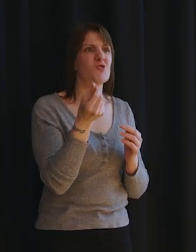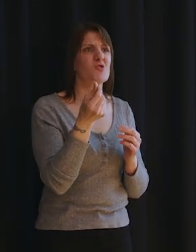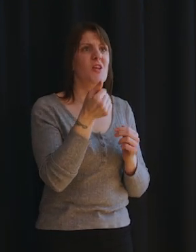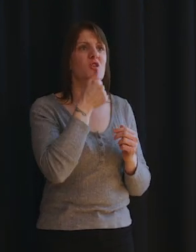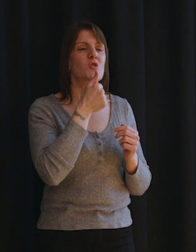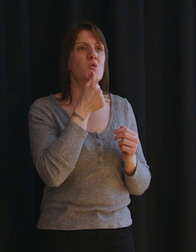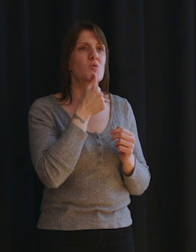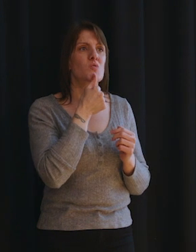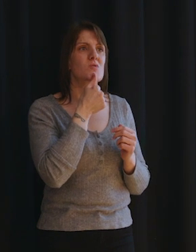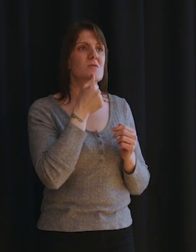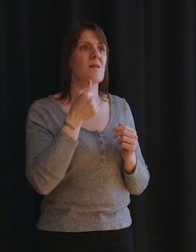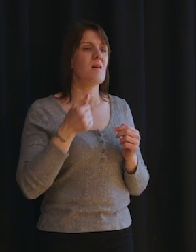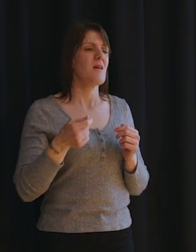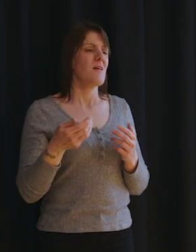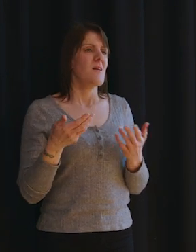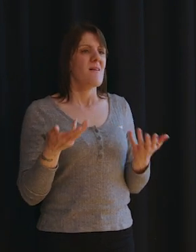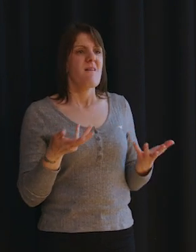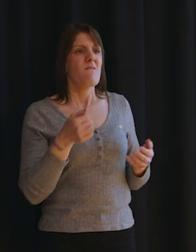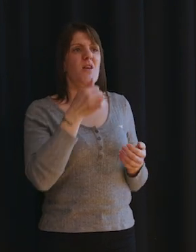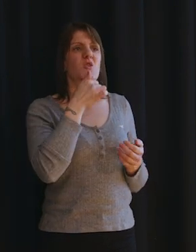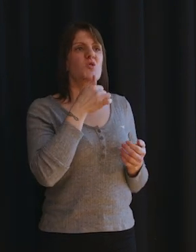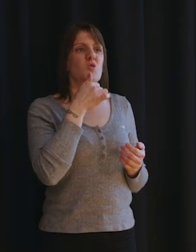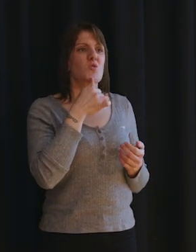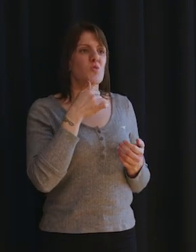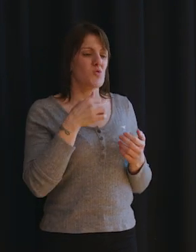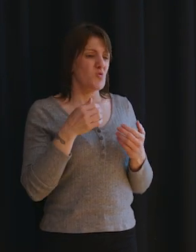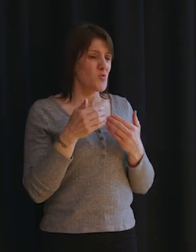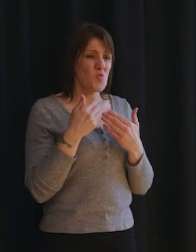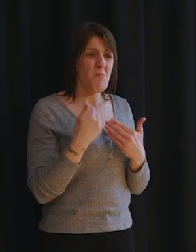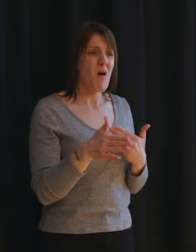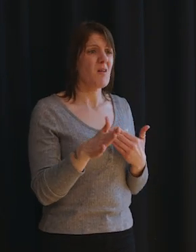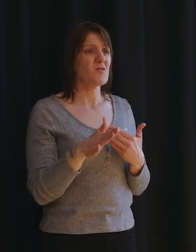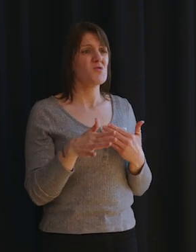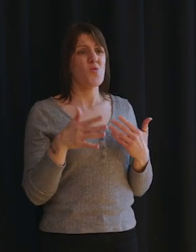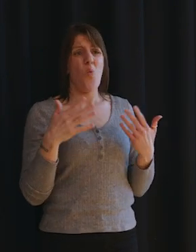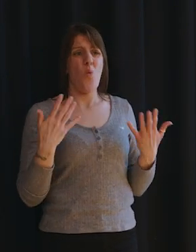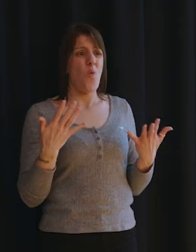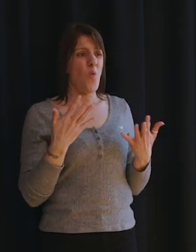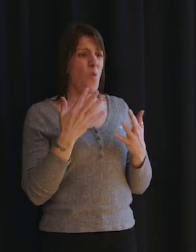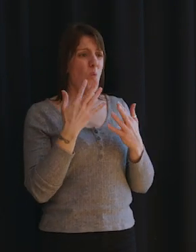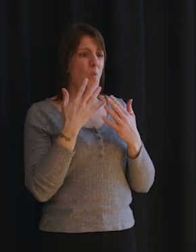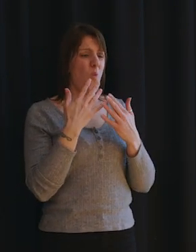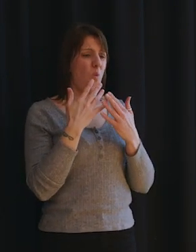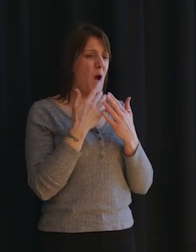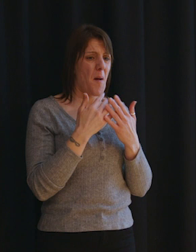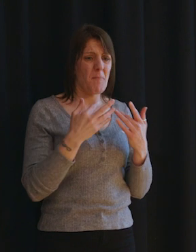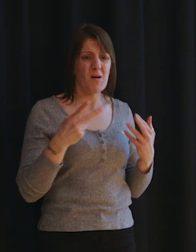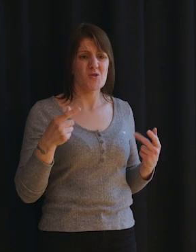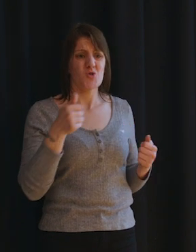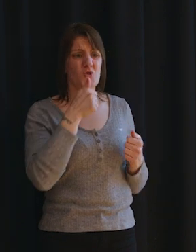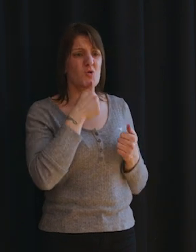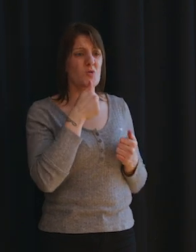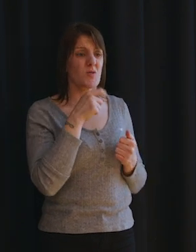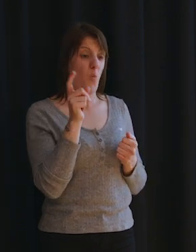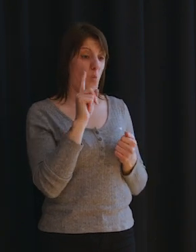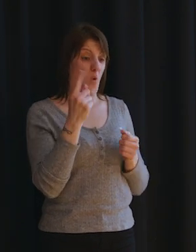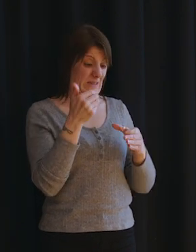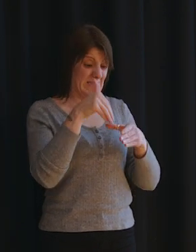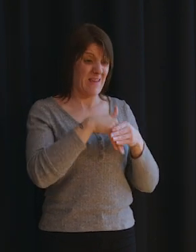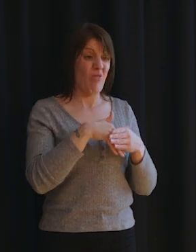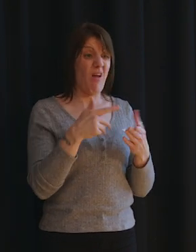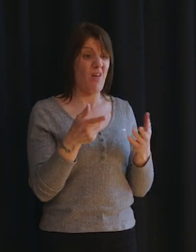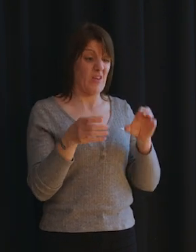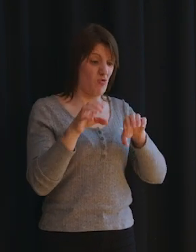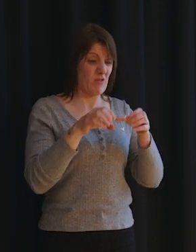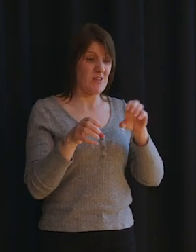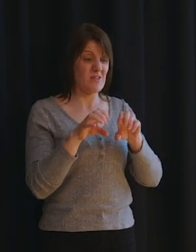illicitly, if someone buys some speed, for example, doesn't say how much they should use, what it actually contains. So the kind of risk